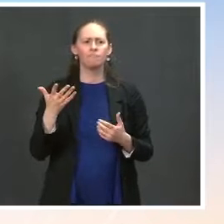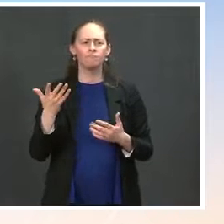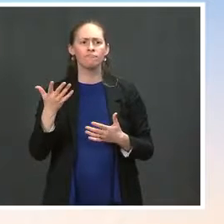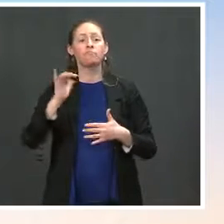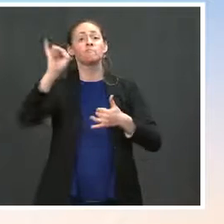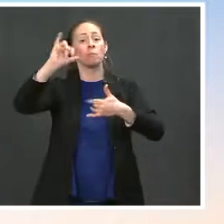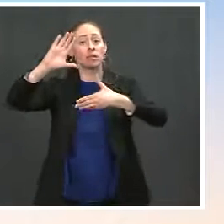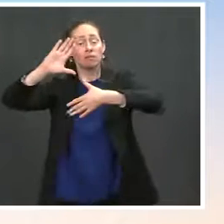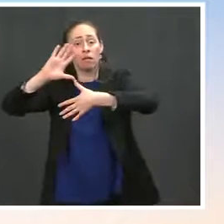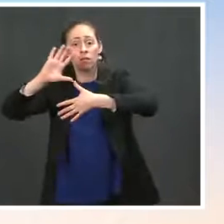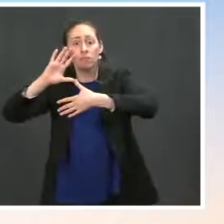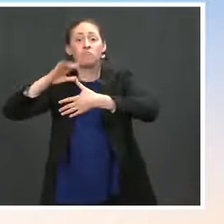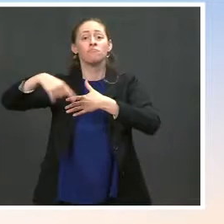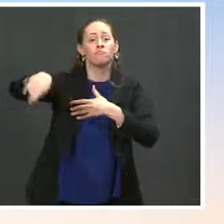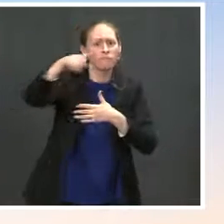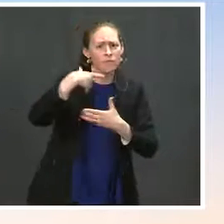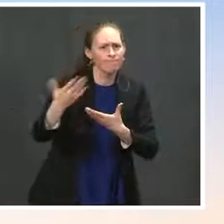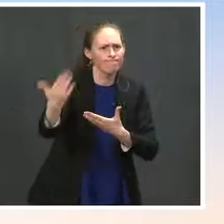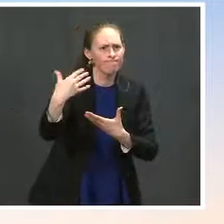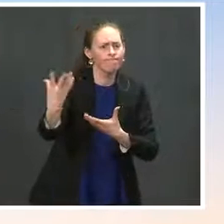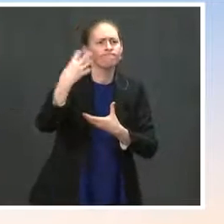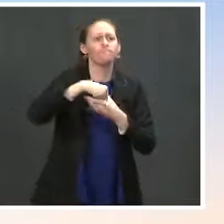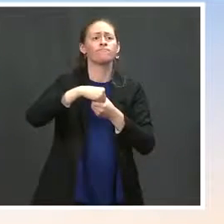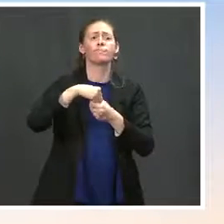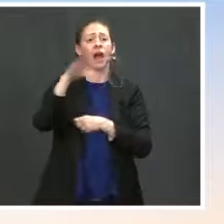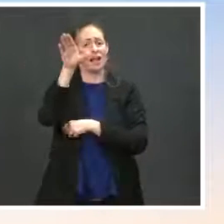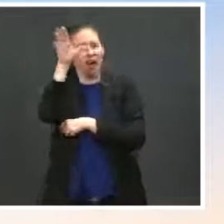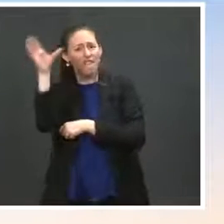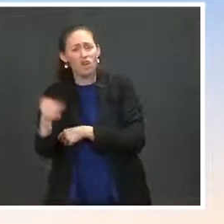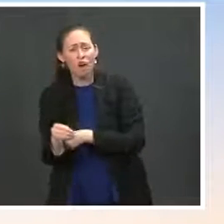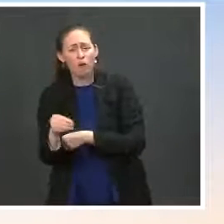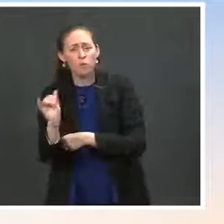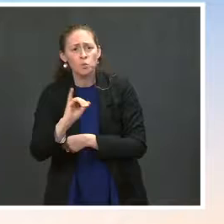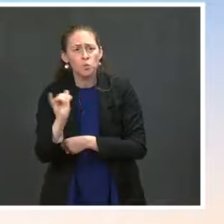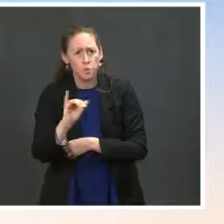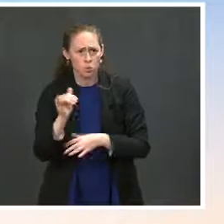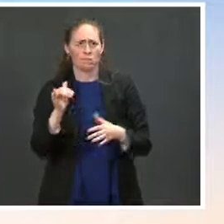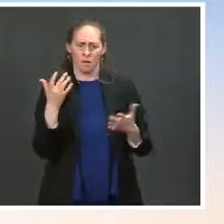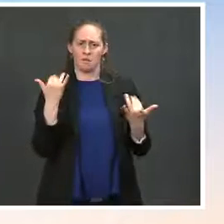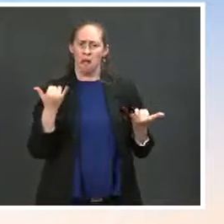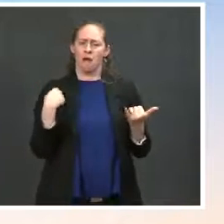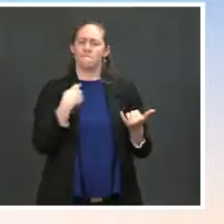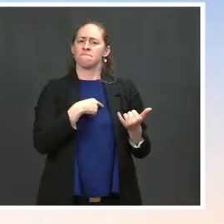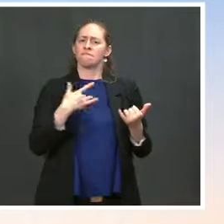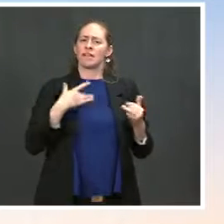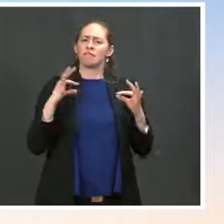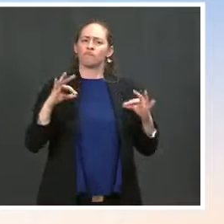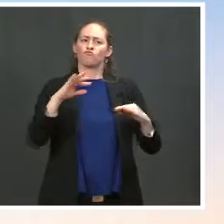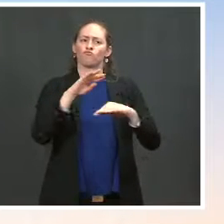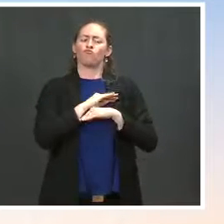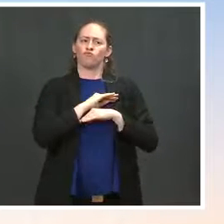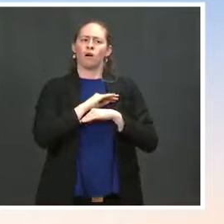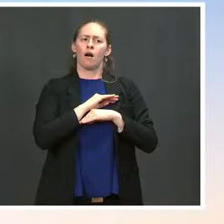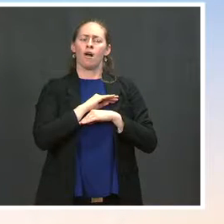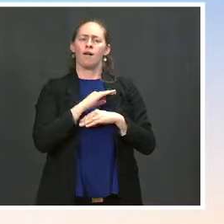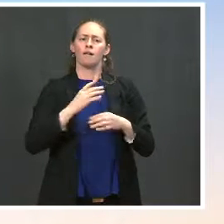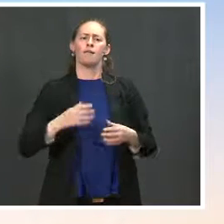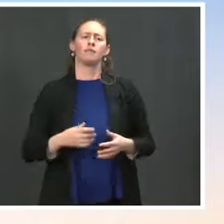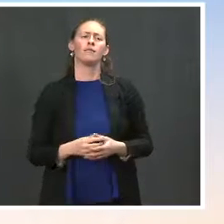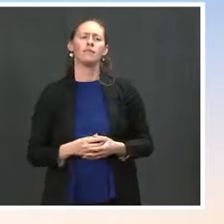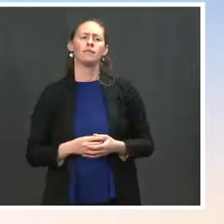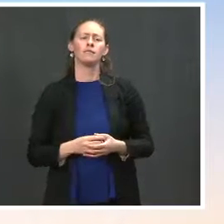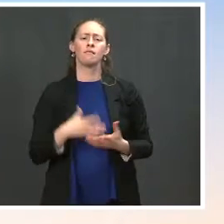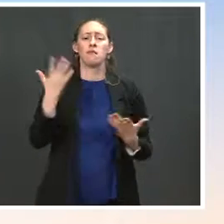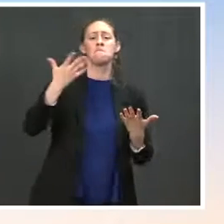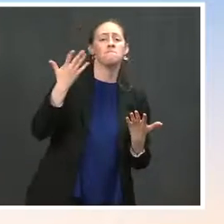countries and African countries. So I'm pleased with where we are, but I'm not sanguine. The next 6 months